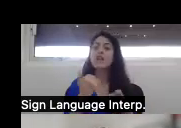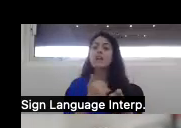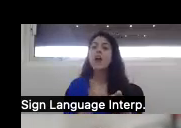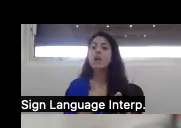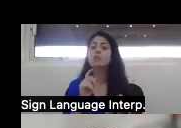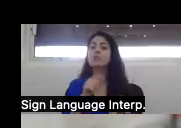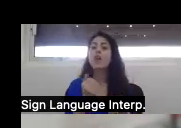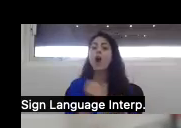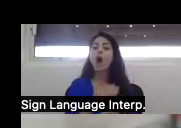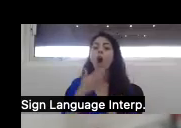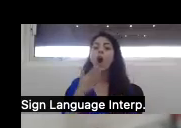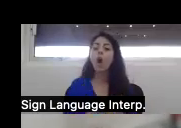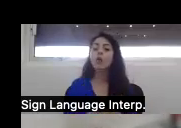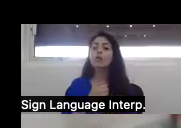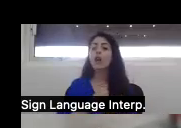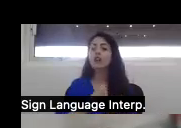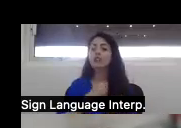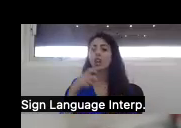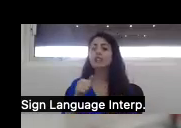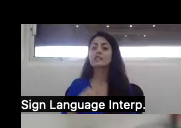2017, and we also have